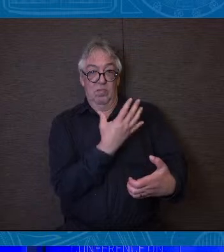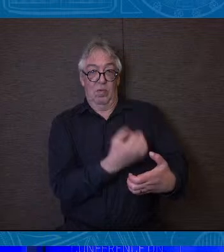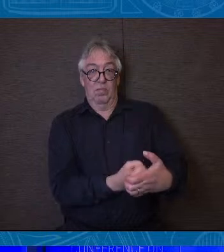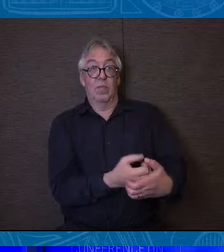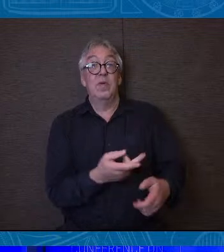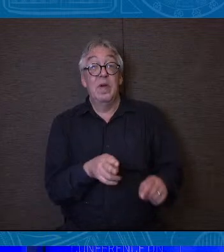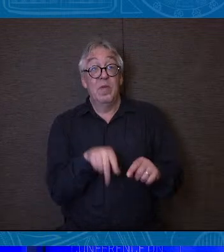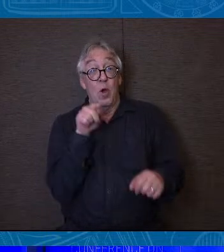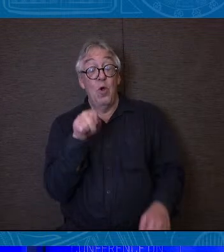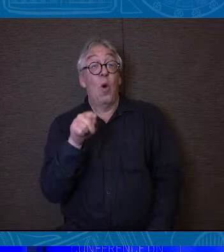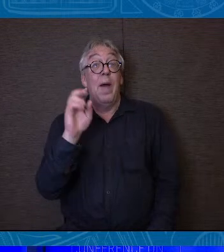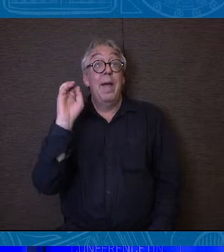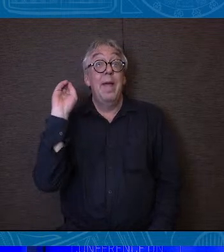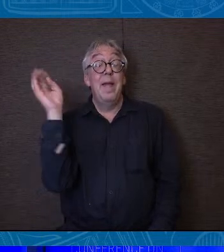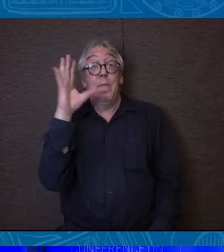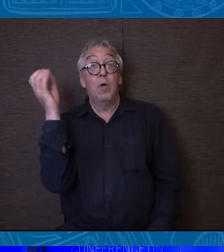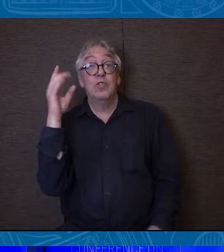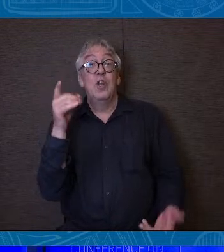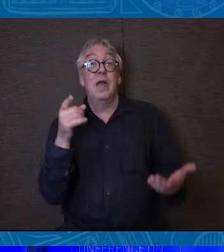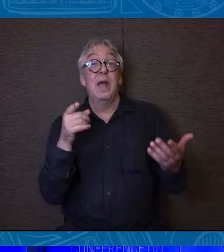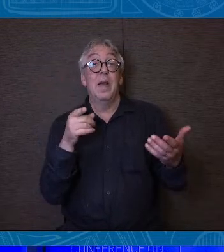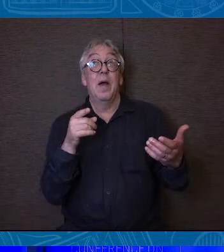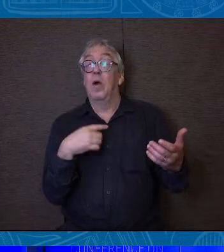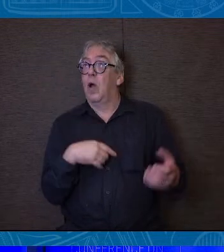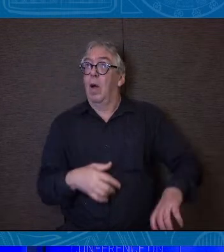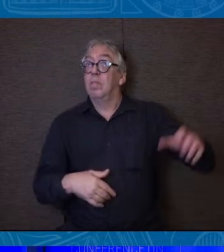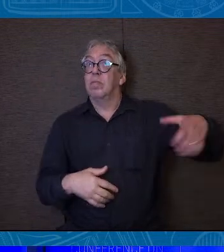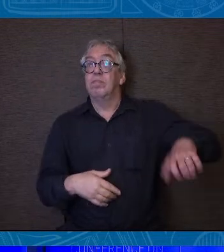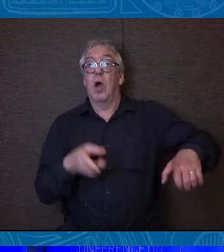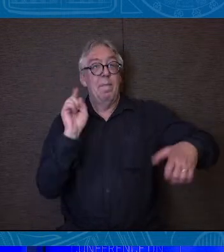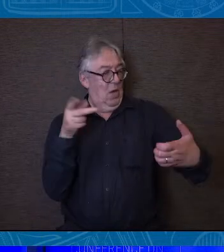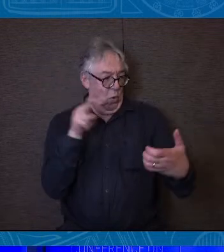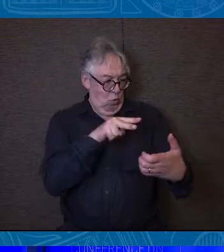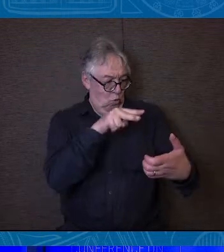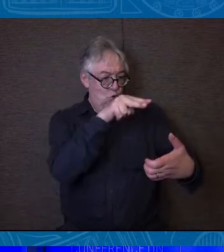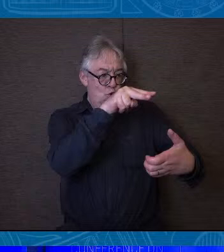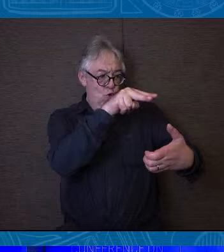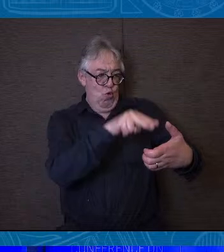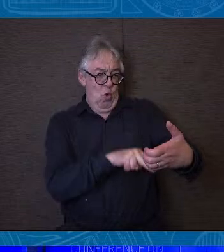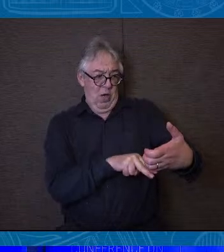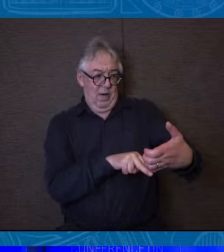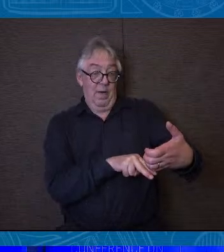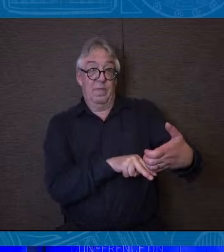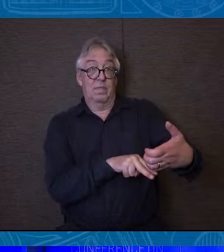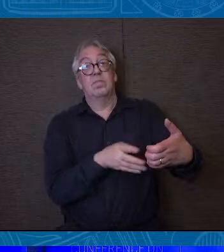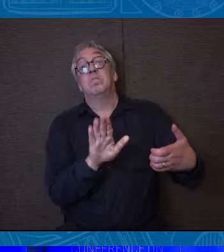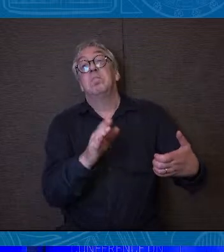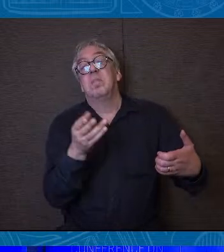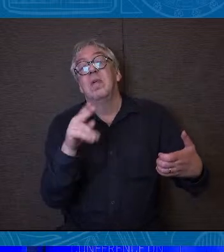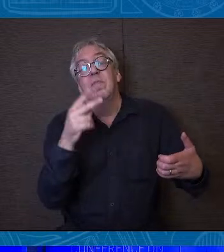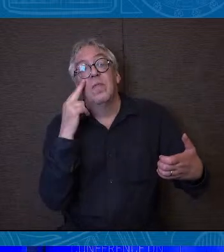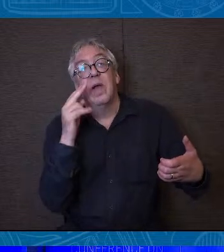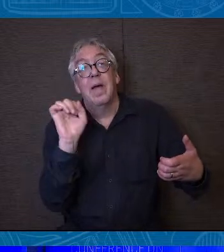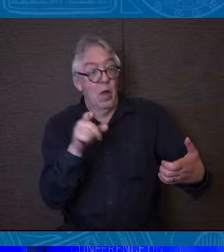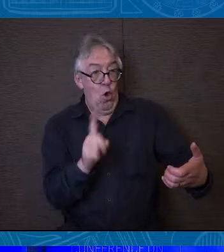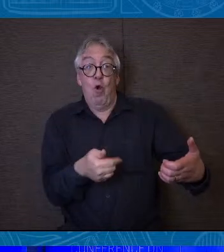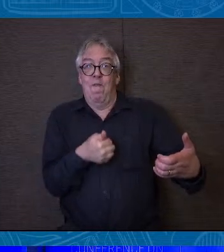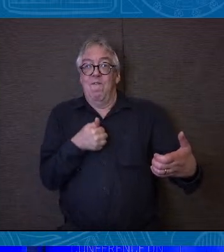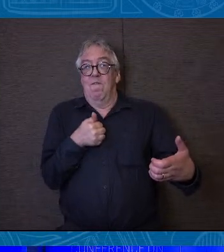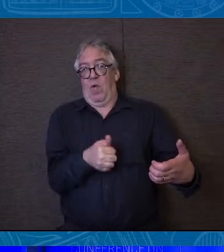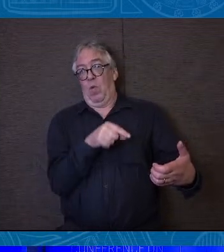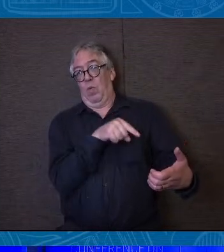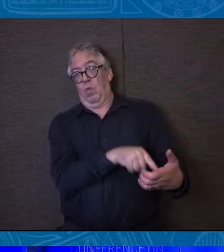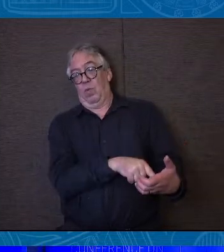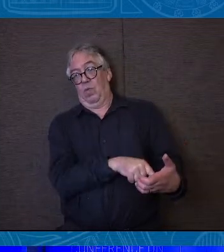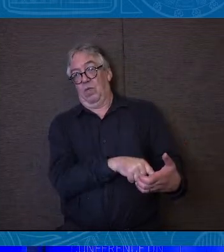an emergency alert, you should stop what you're doing, read the alert if it's safe to do so, and do what it says.